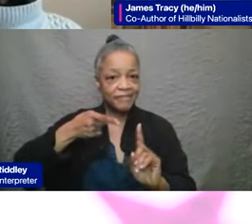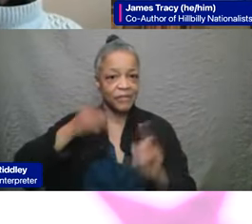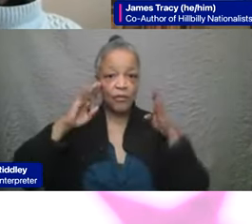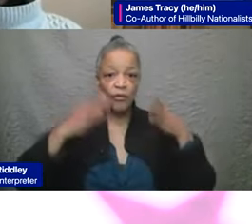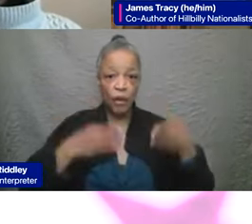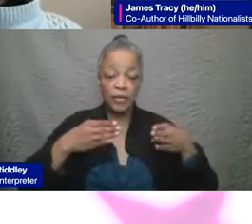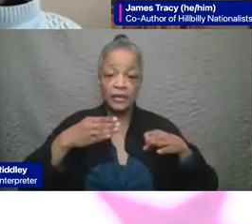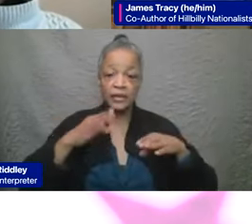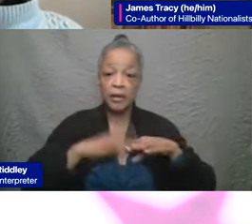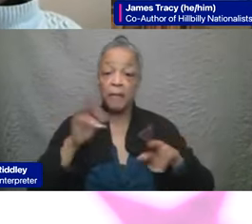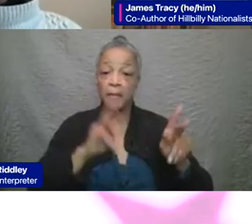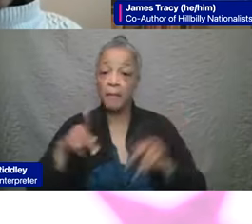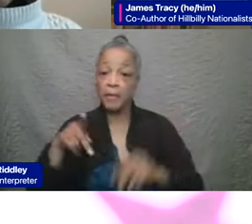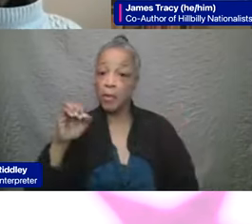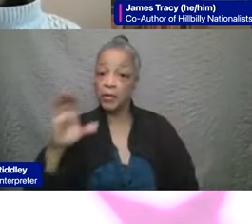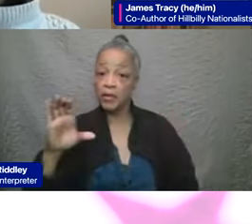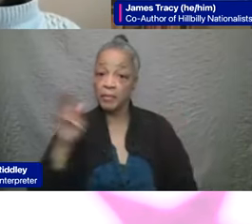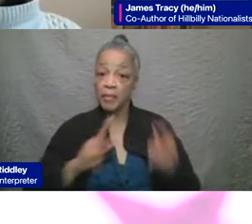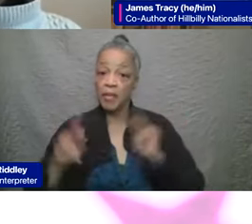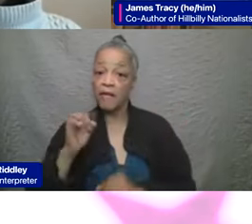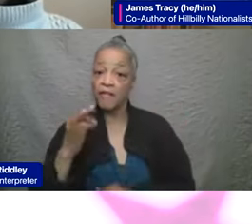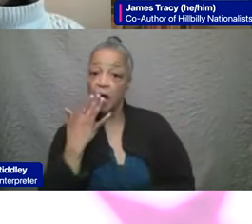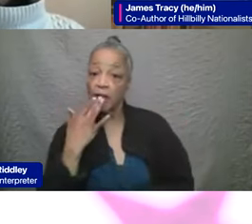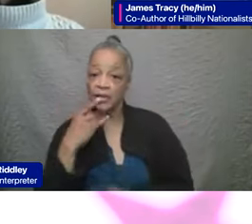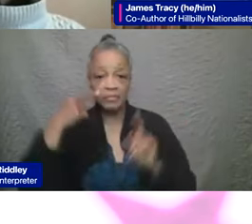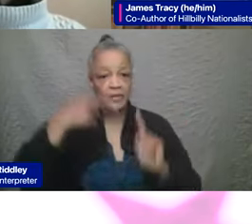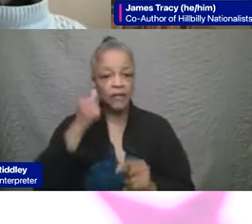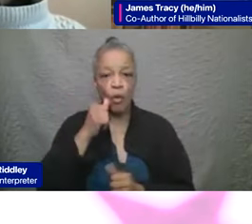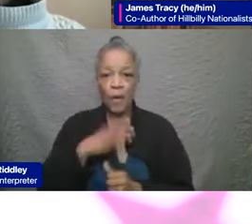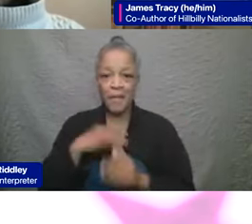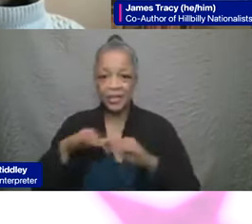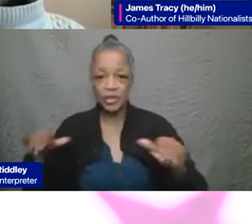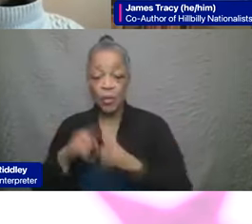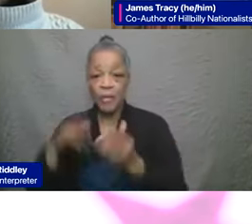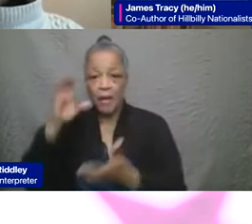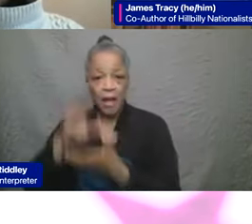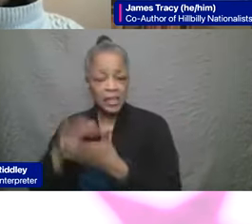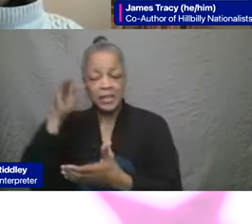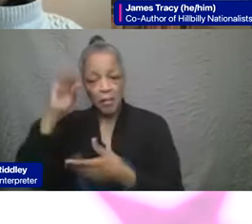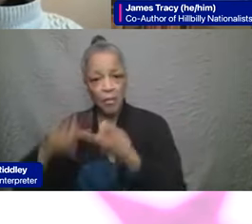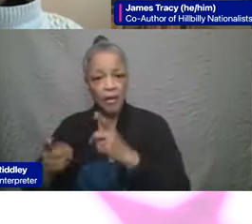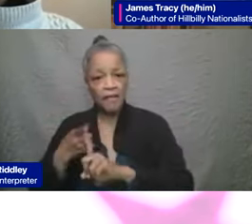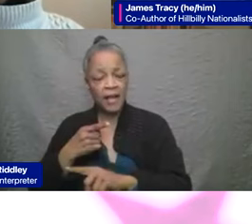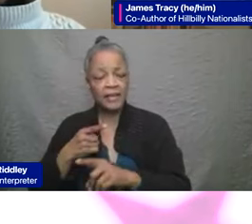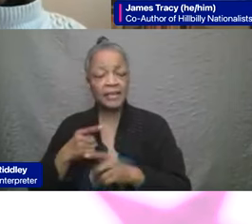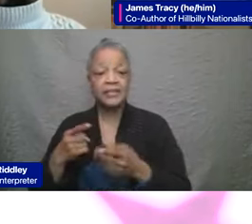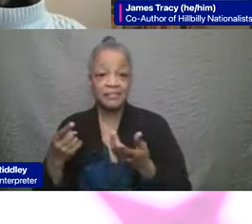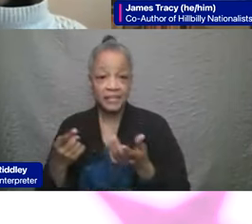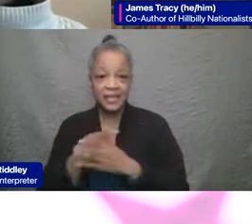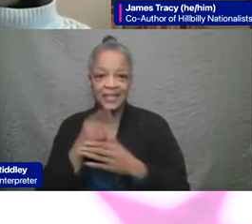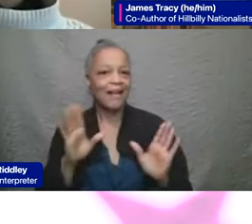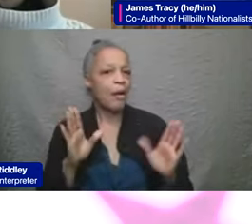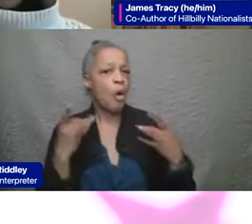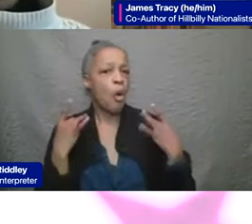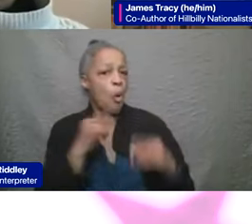of color, specifically for women and children, when their husbands and boyfriends were saying, I'm not